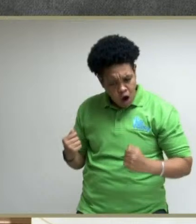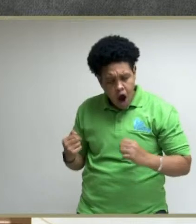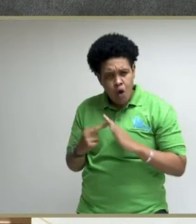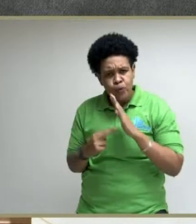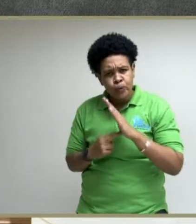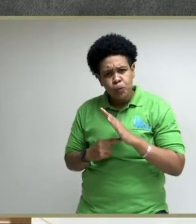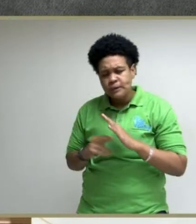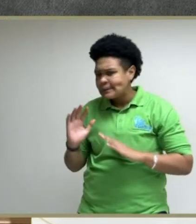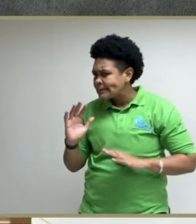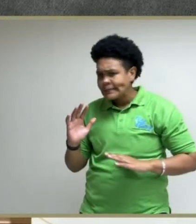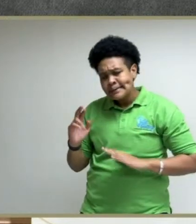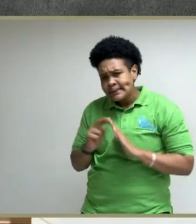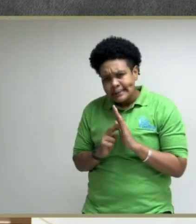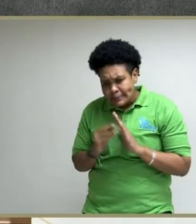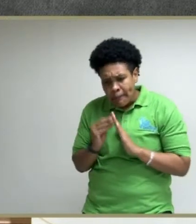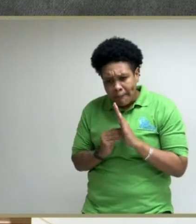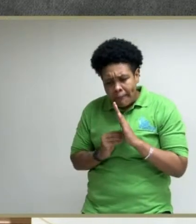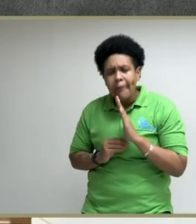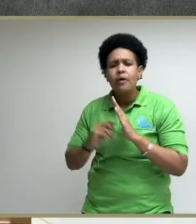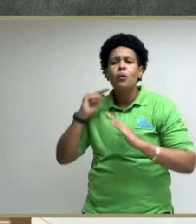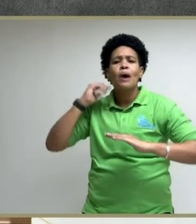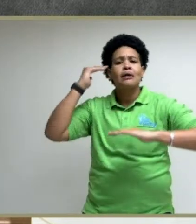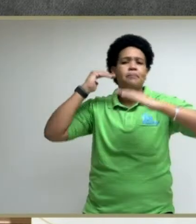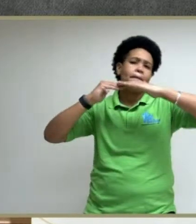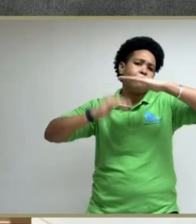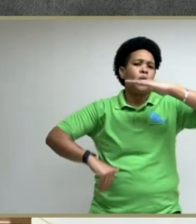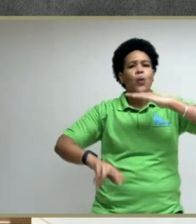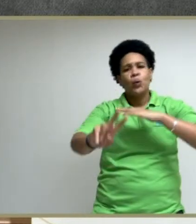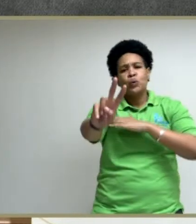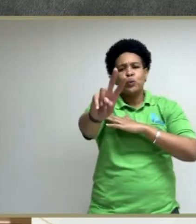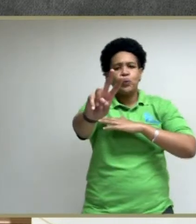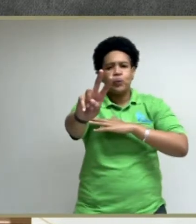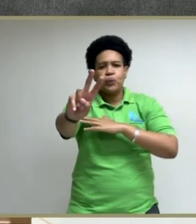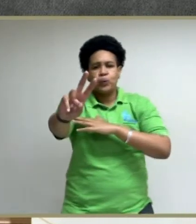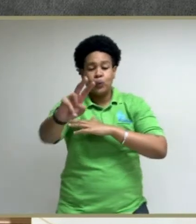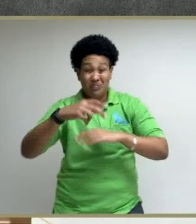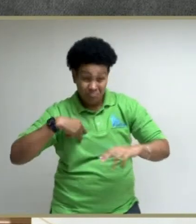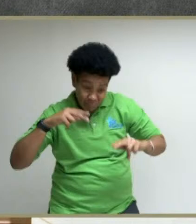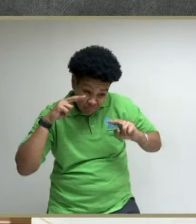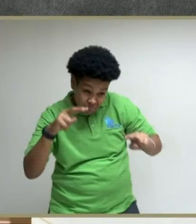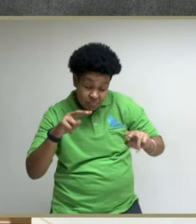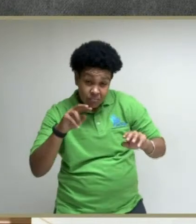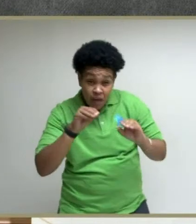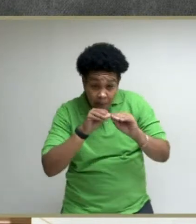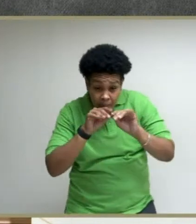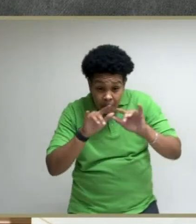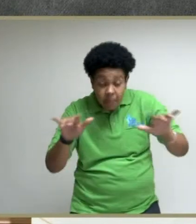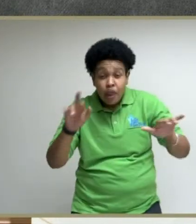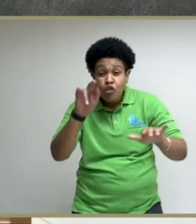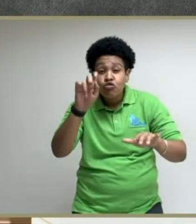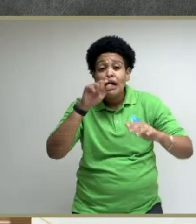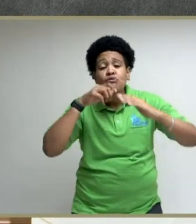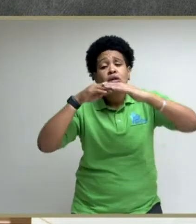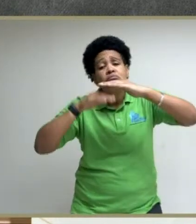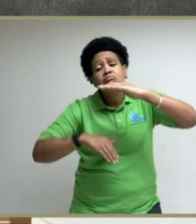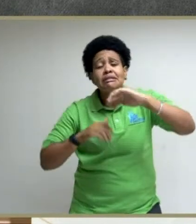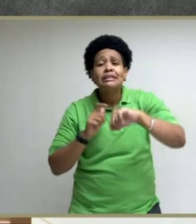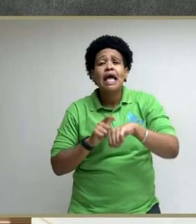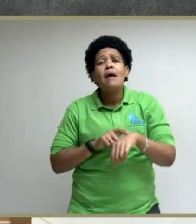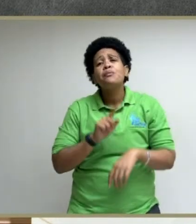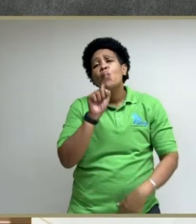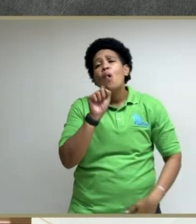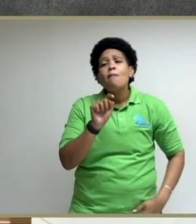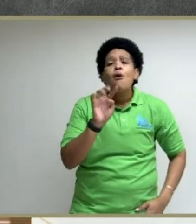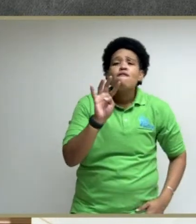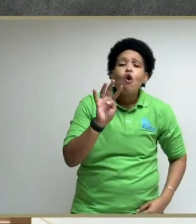measures, we would have come down to below 2, and we would have seen that our reproductive rate would have gone down at times to